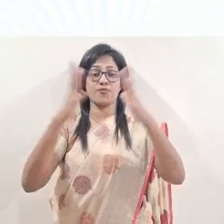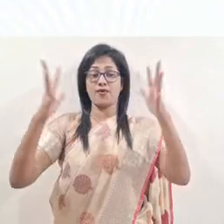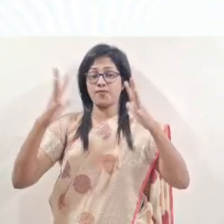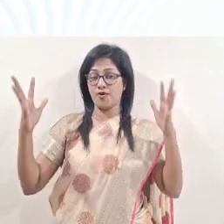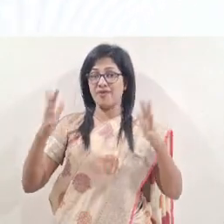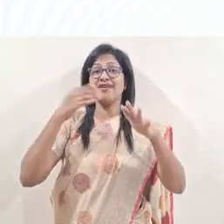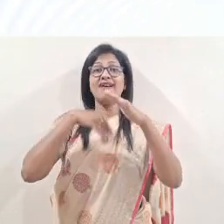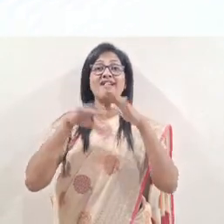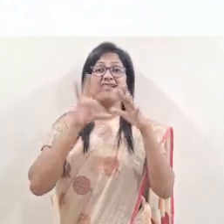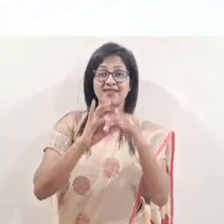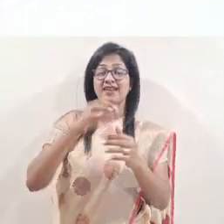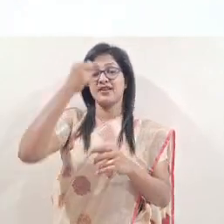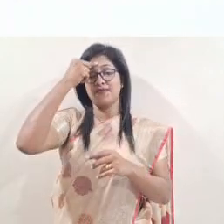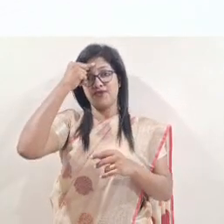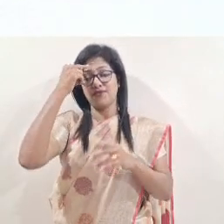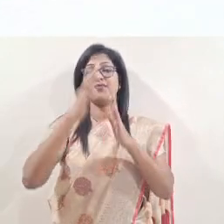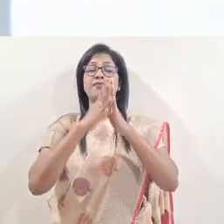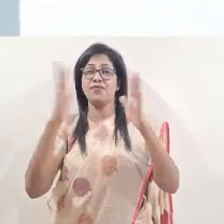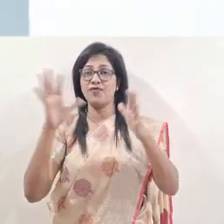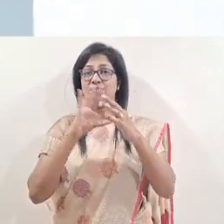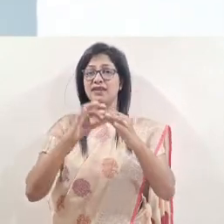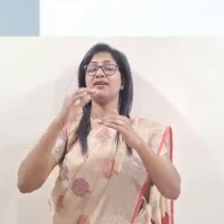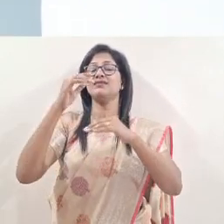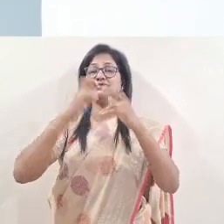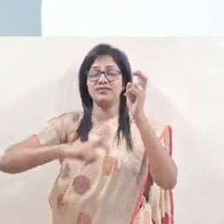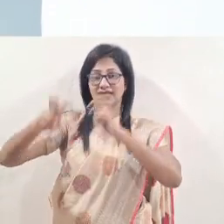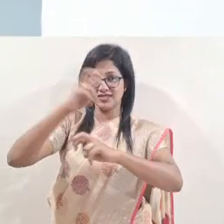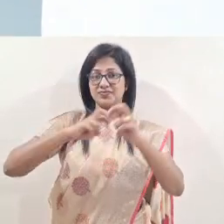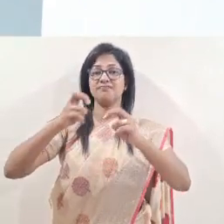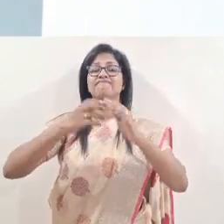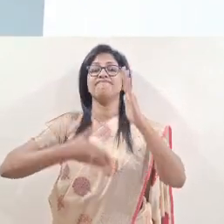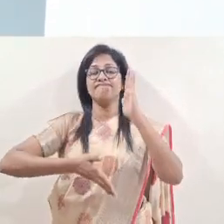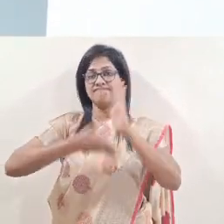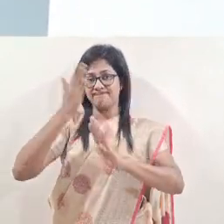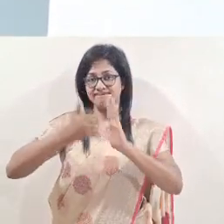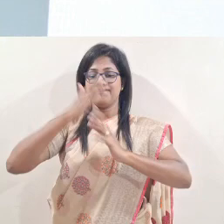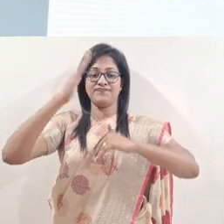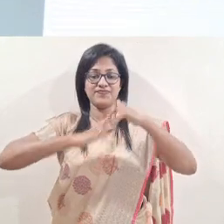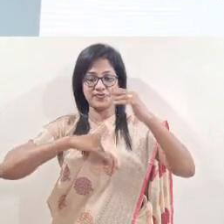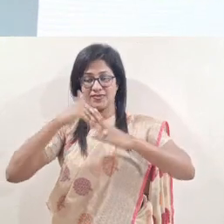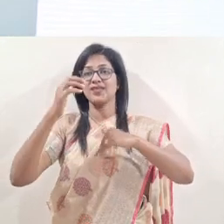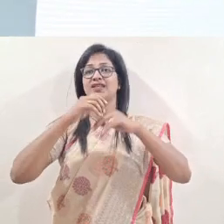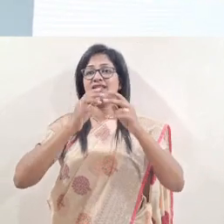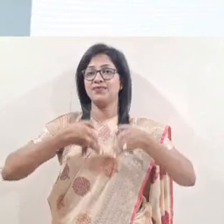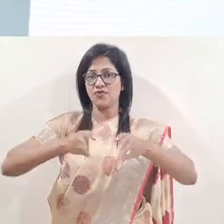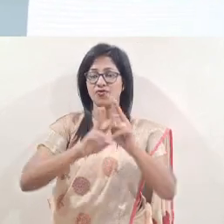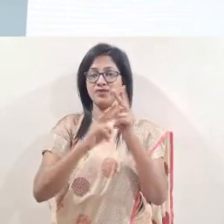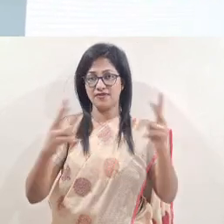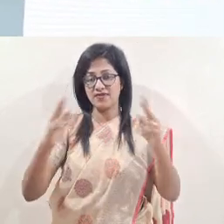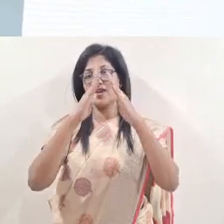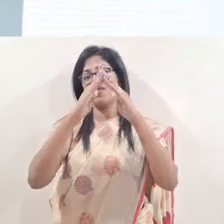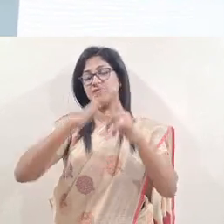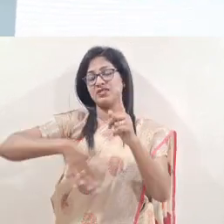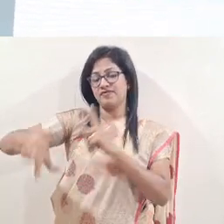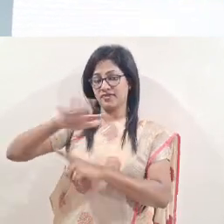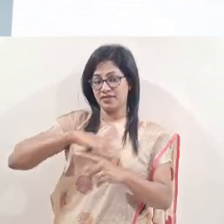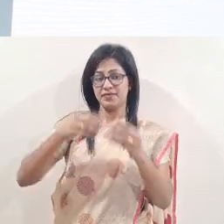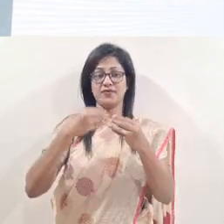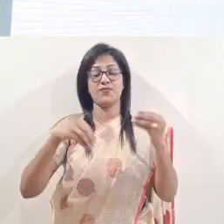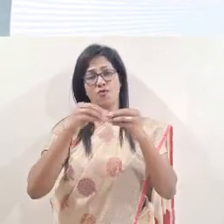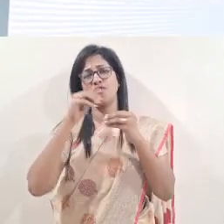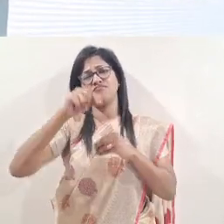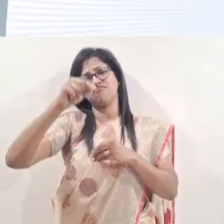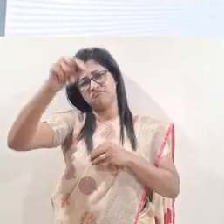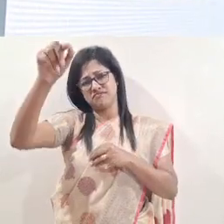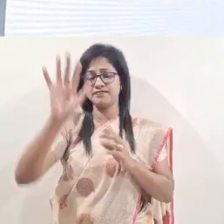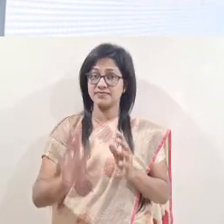to transportation, infrastructure, housing and environment more often. And another important aspect is with